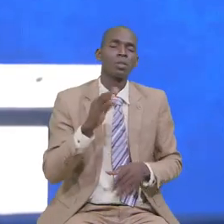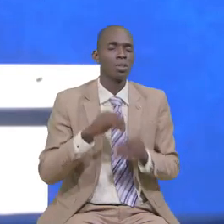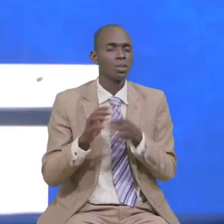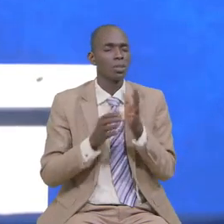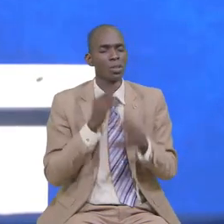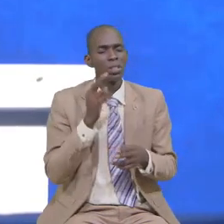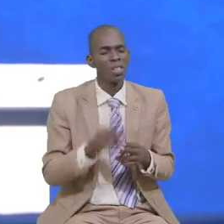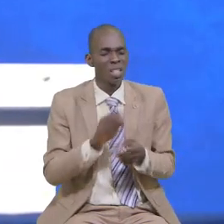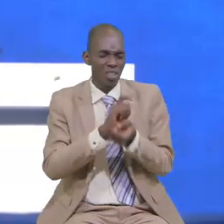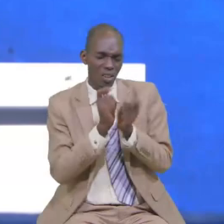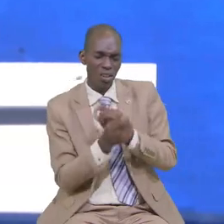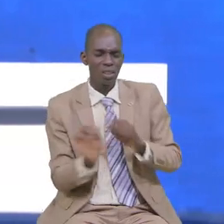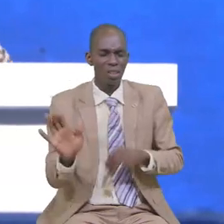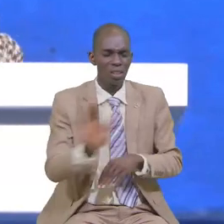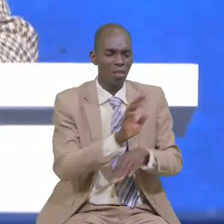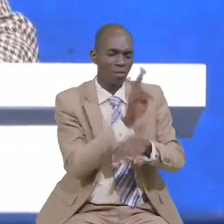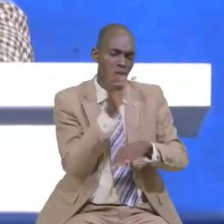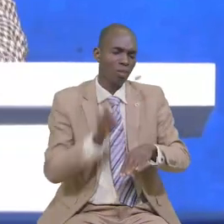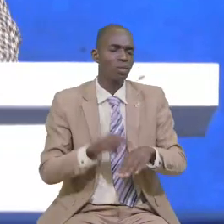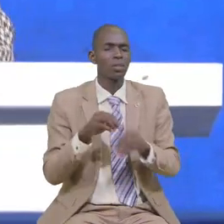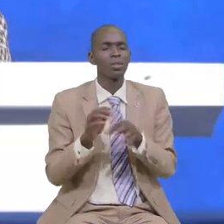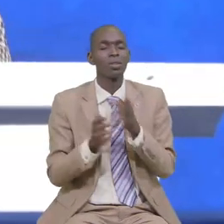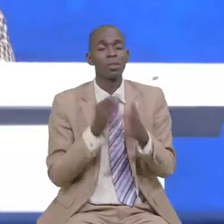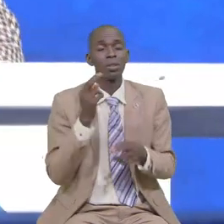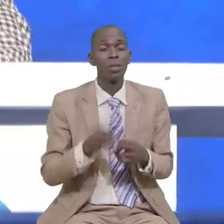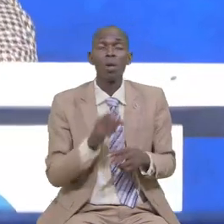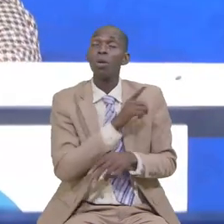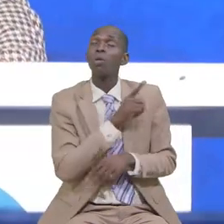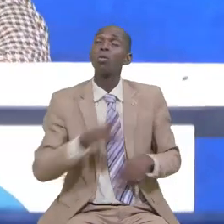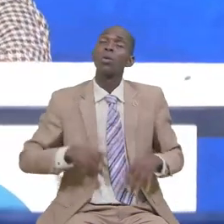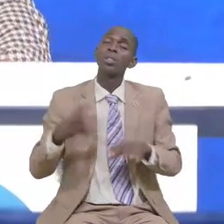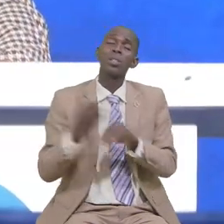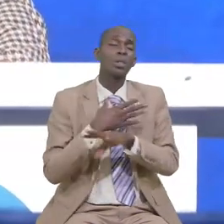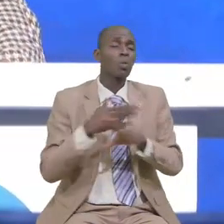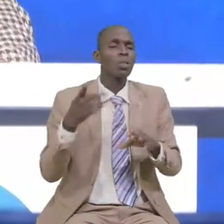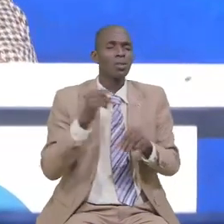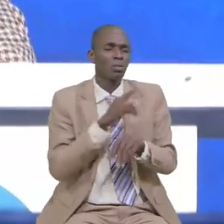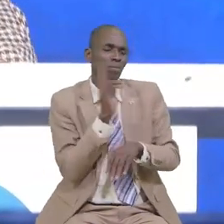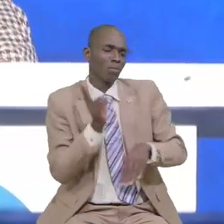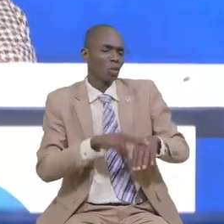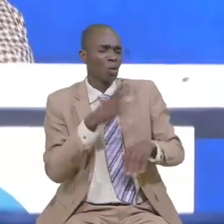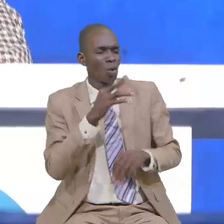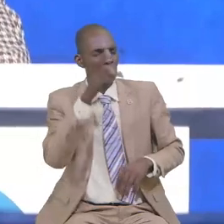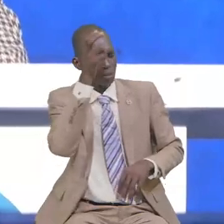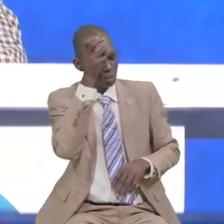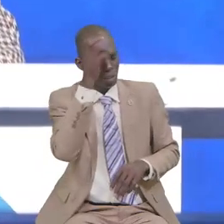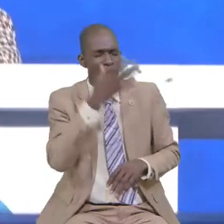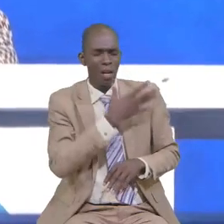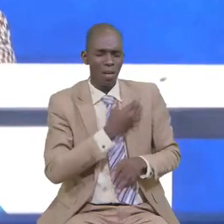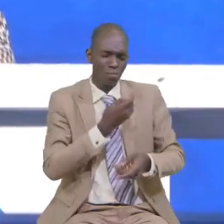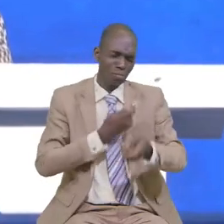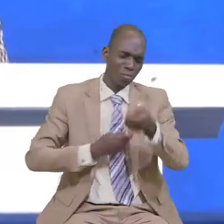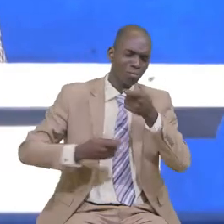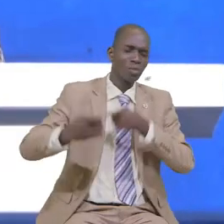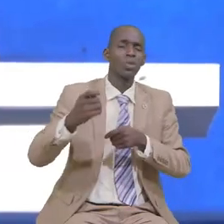Change their nature. Lord, take away the nature of Satan and bring your nature unto